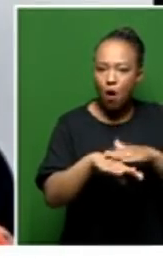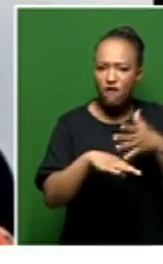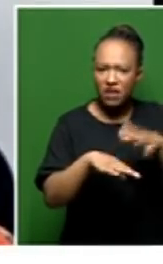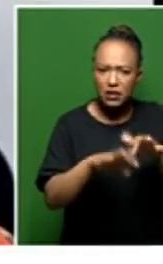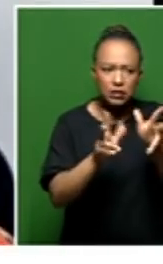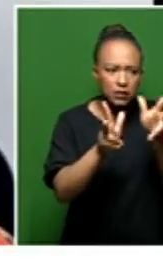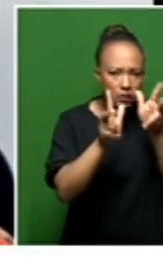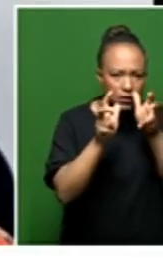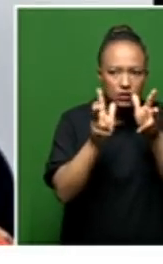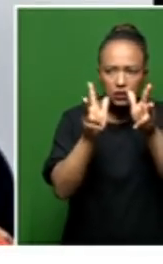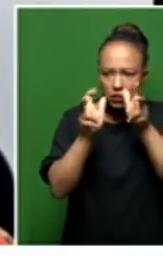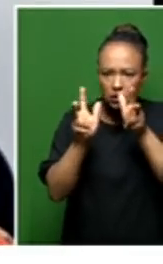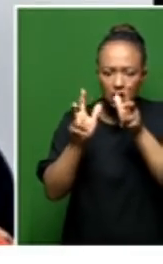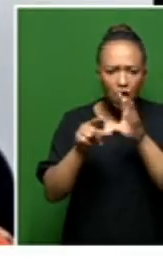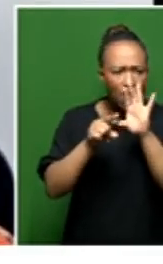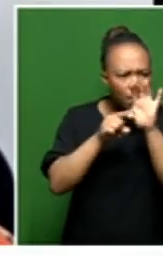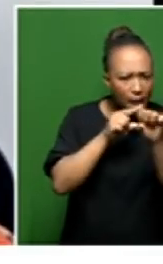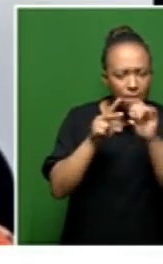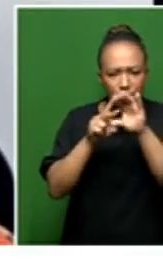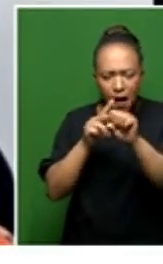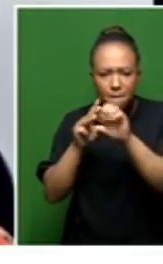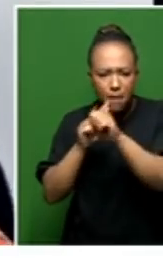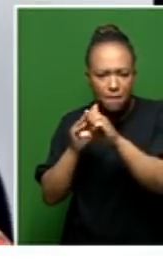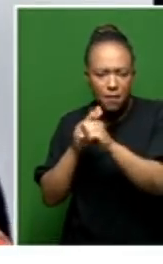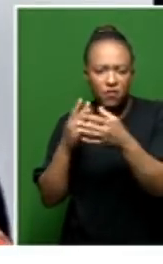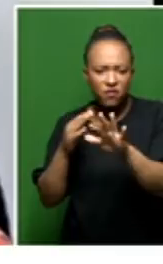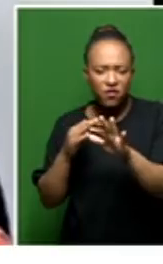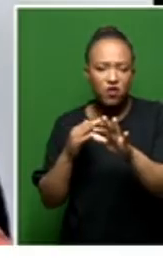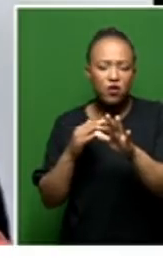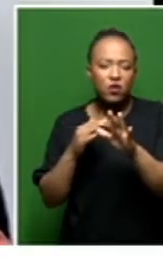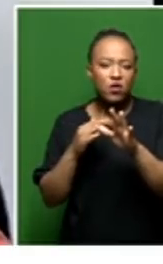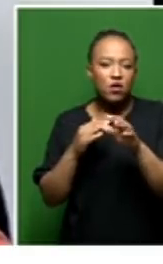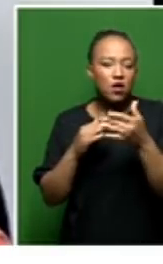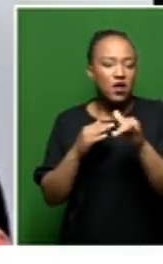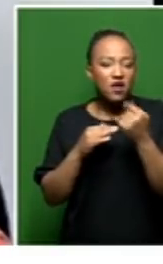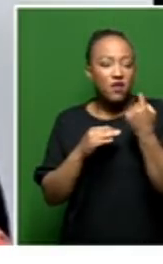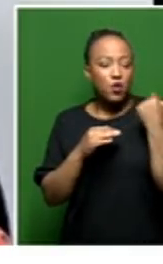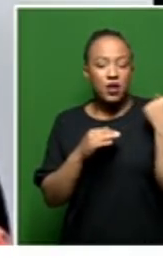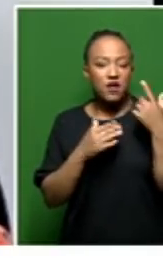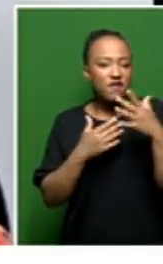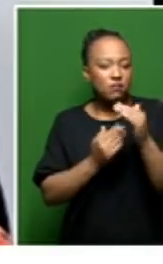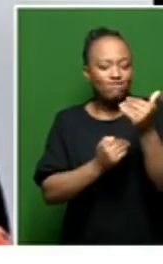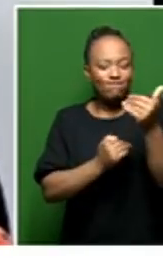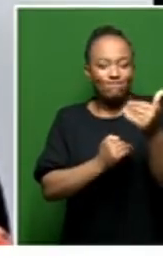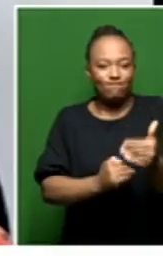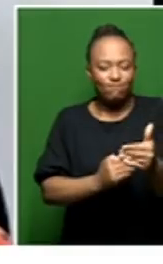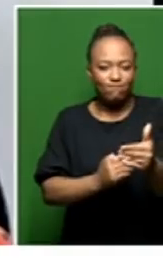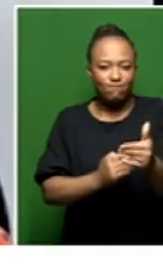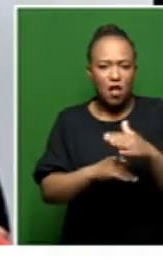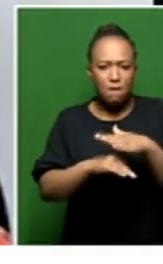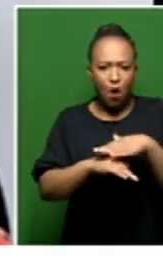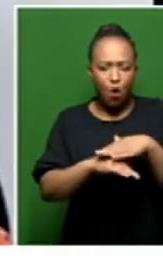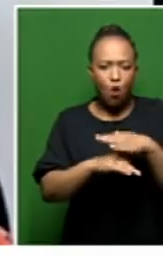this kitchen sink approach than we would have discovered had we stayed with a